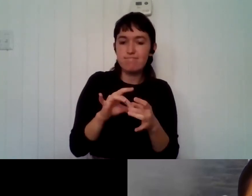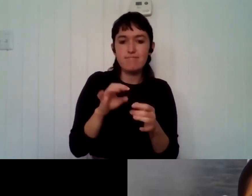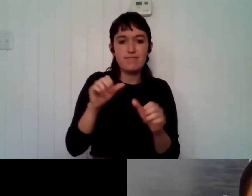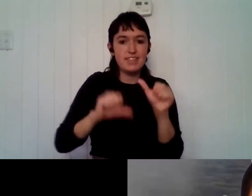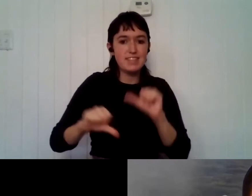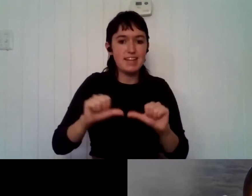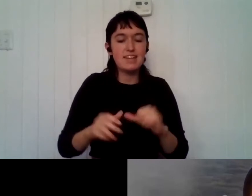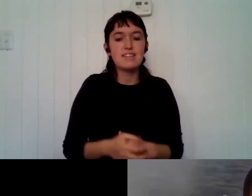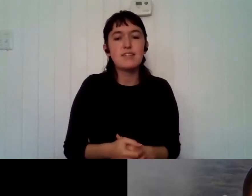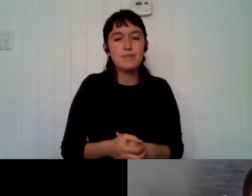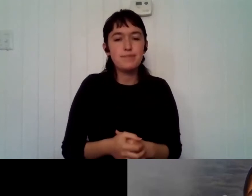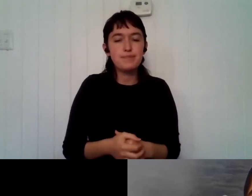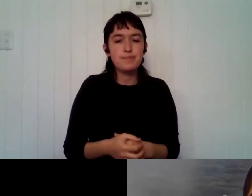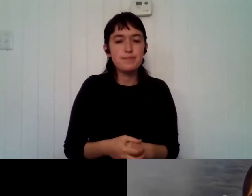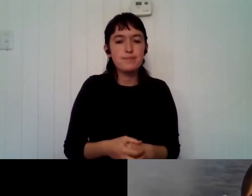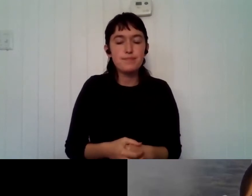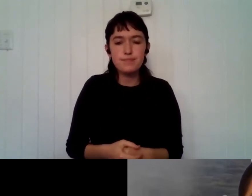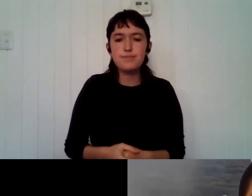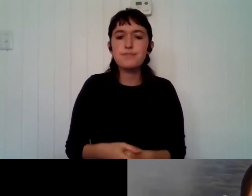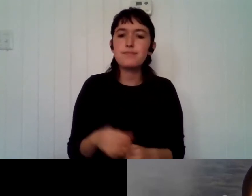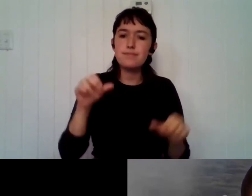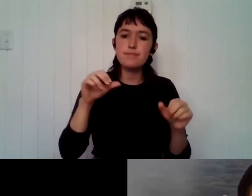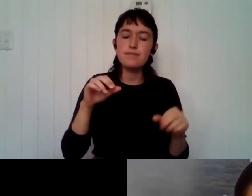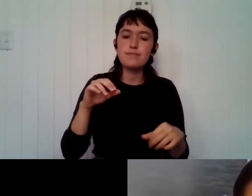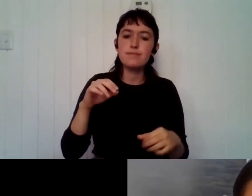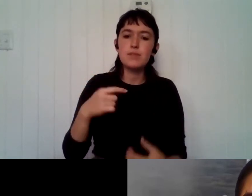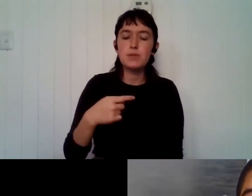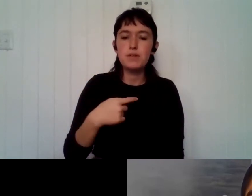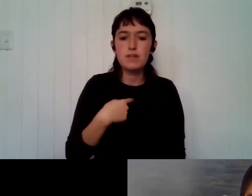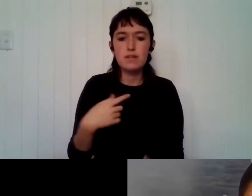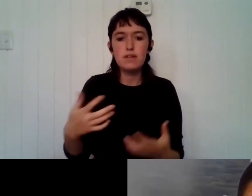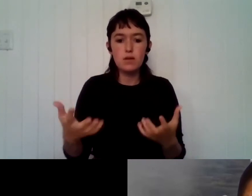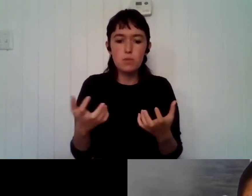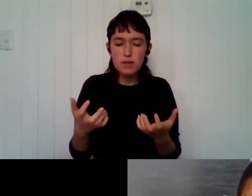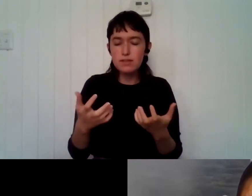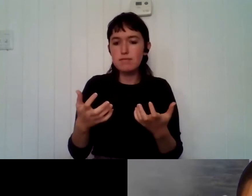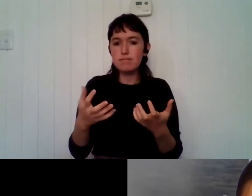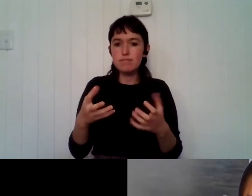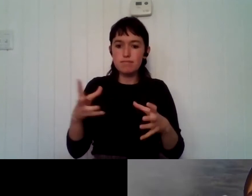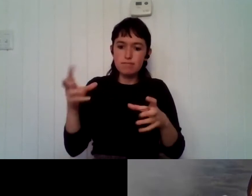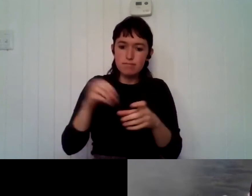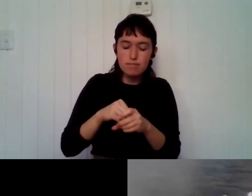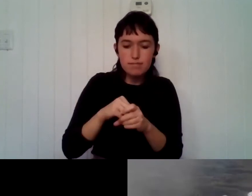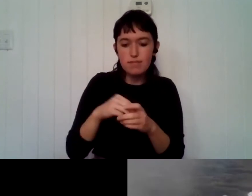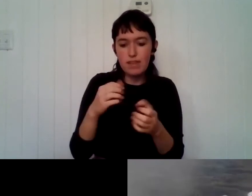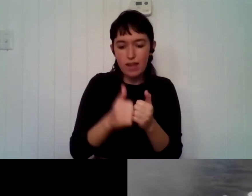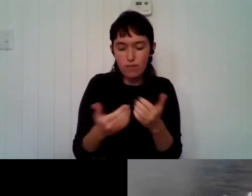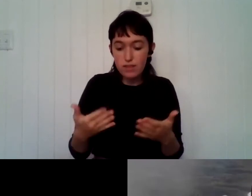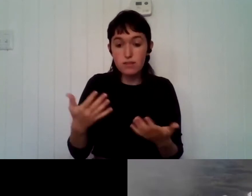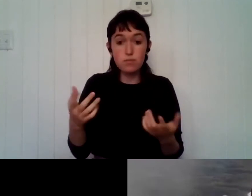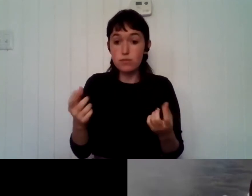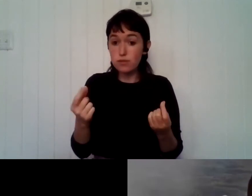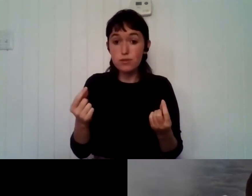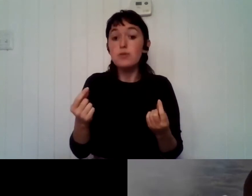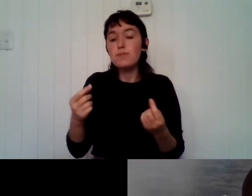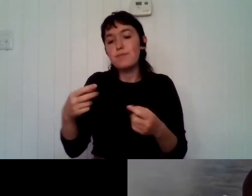of the more rounded, the one that encompassed everything, was physics. So I graduated from physics,